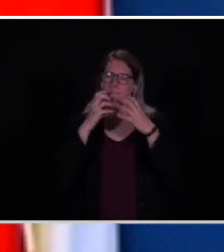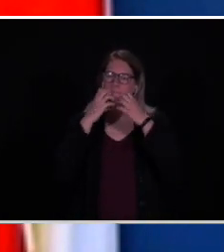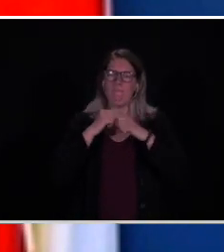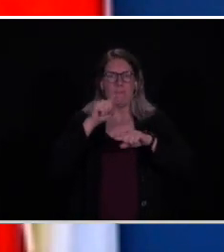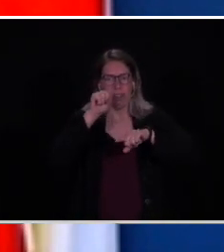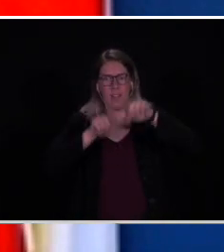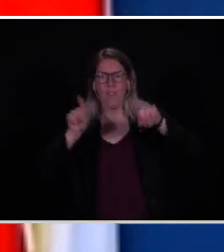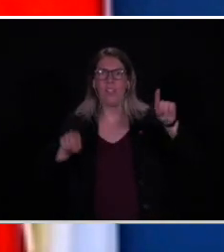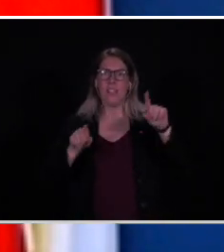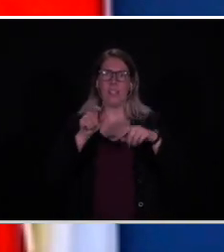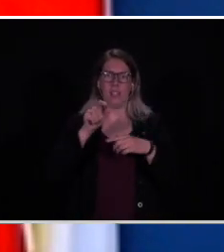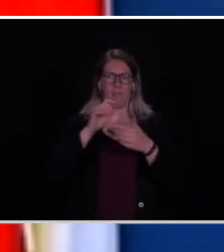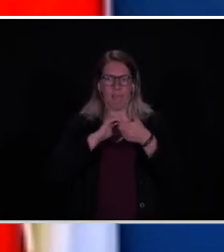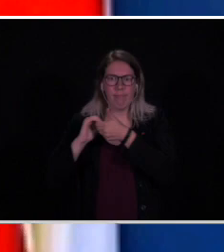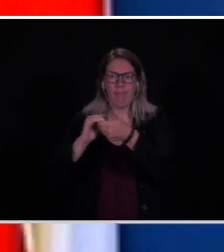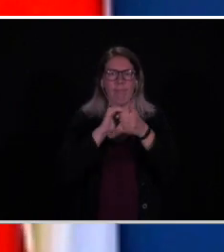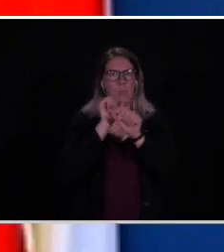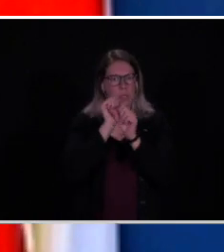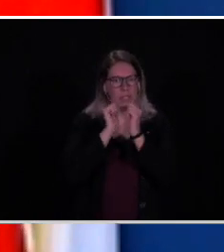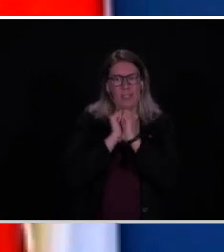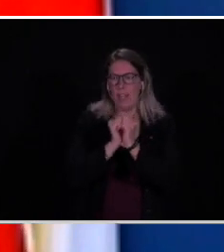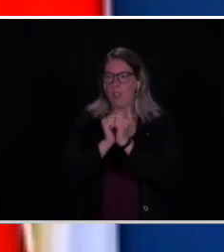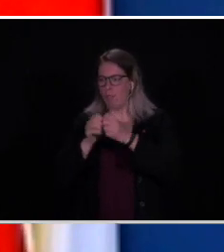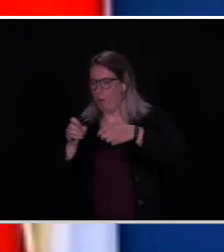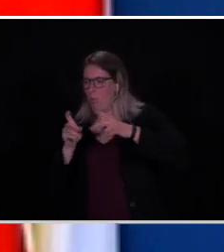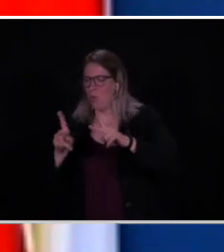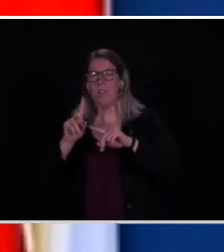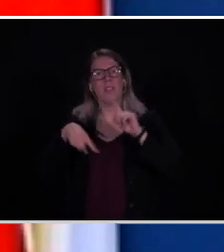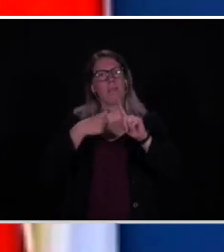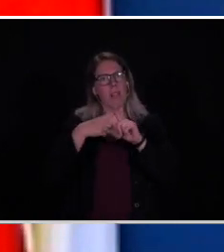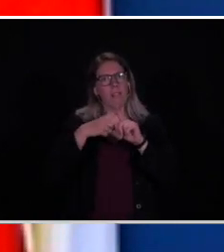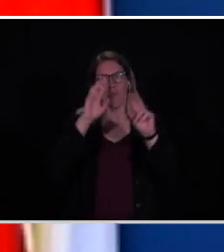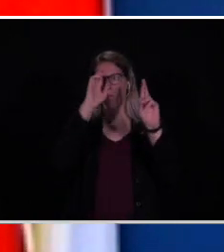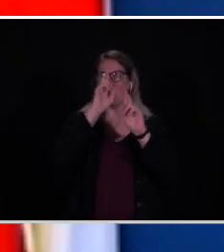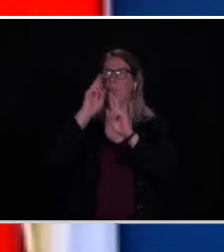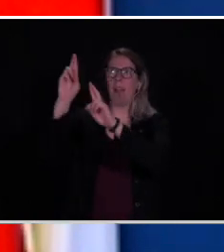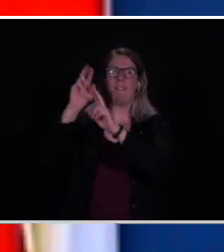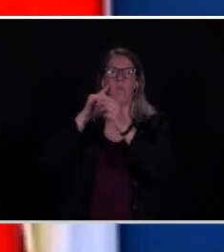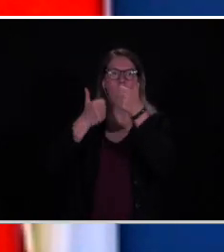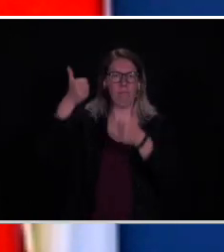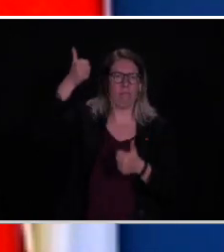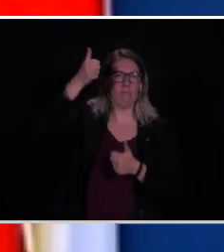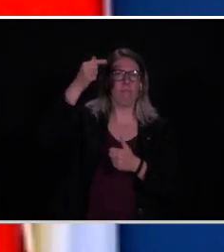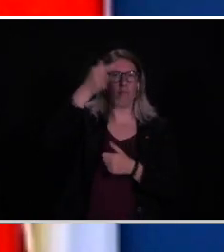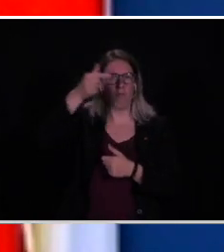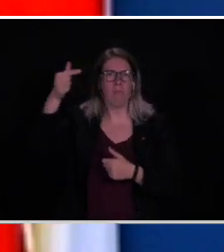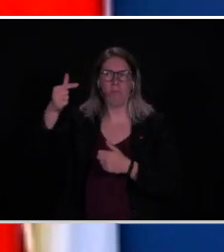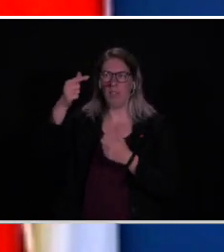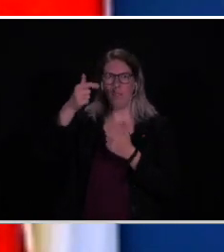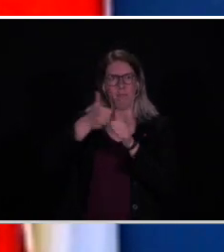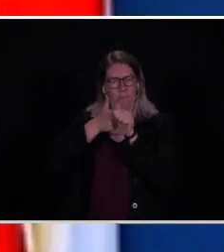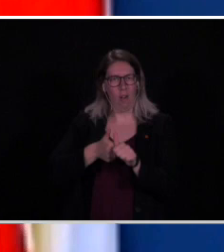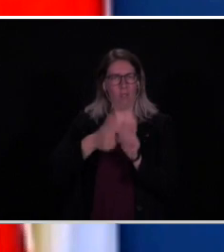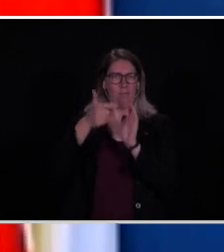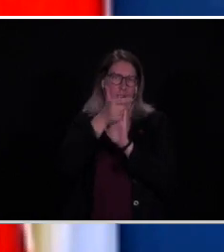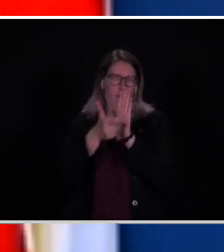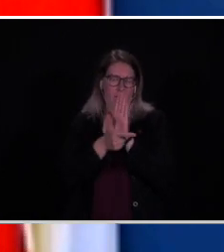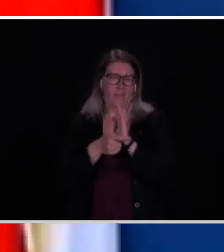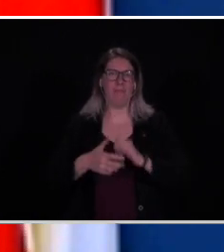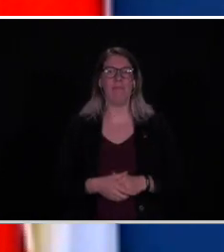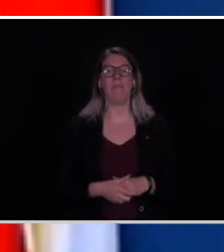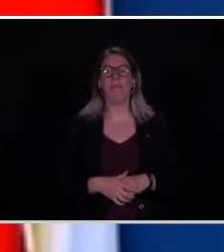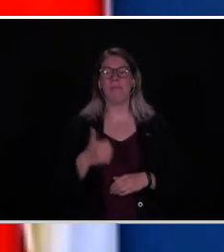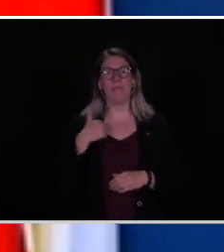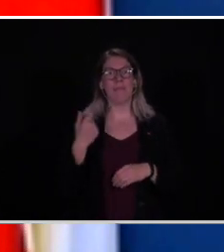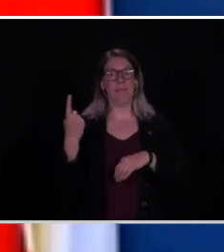diversity, tolerance, equality of opportunity, and respect for the democratic process and the rule of law. Canada is a day for